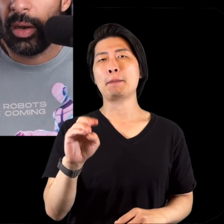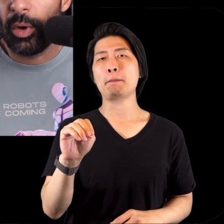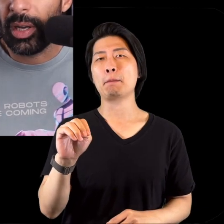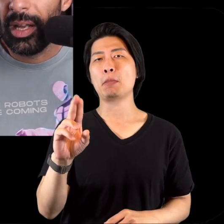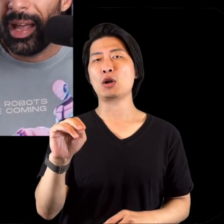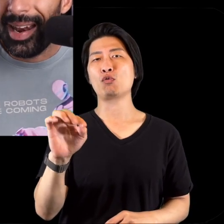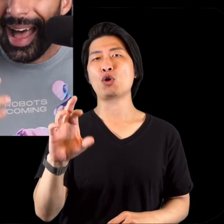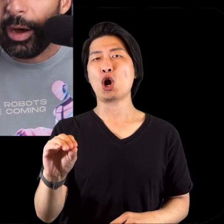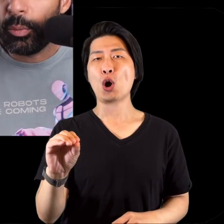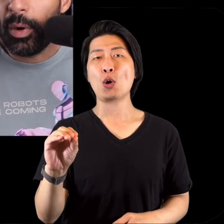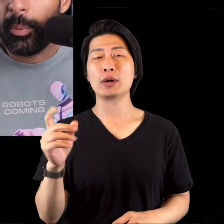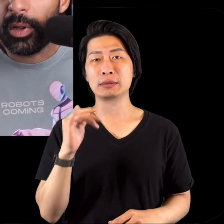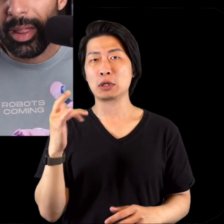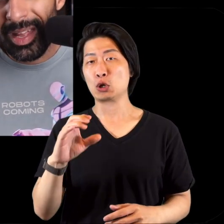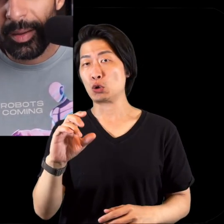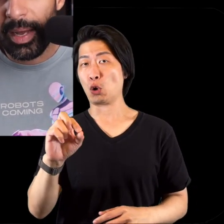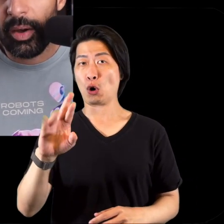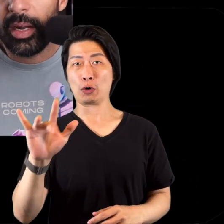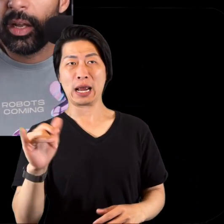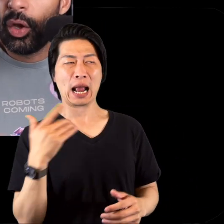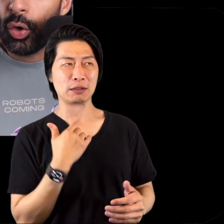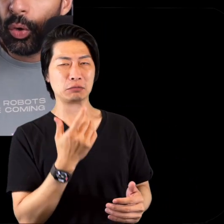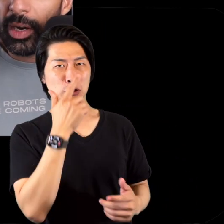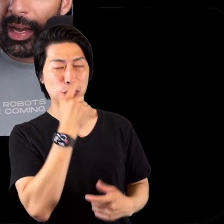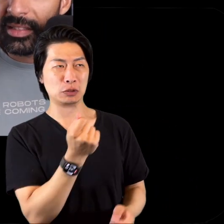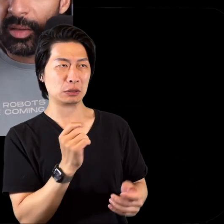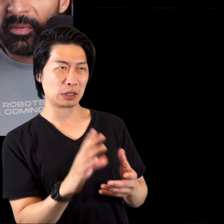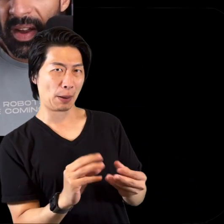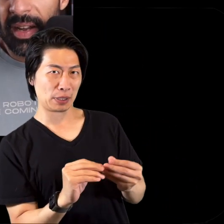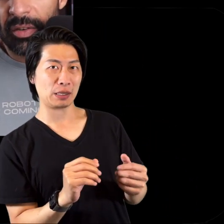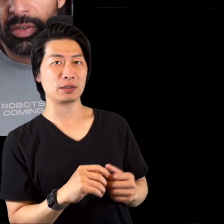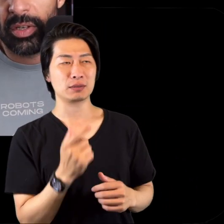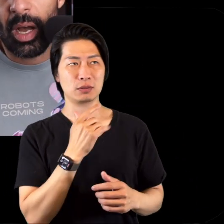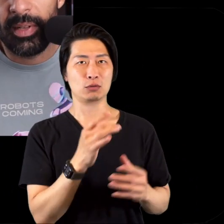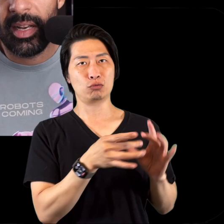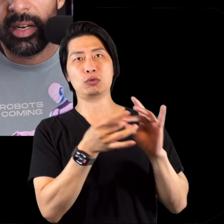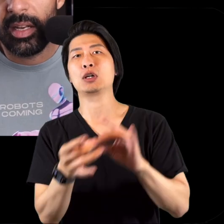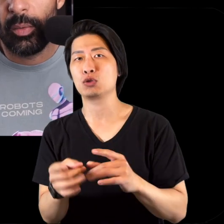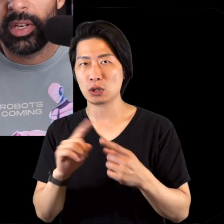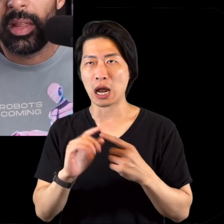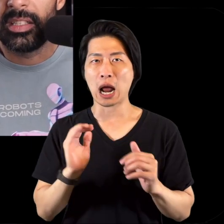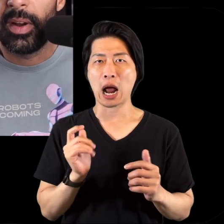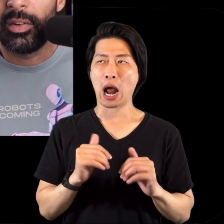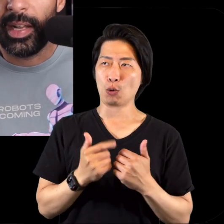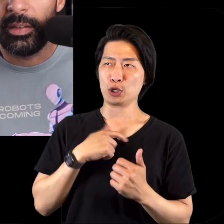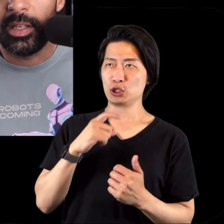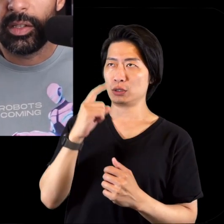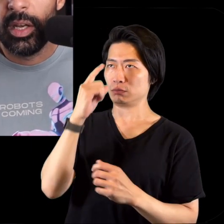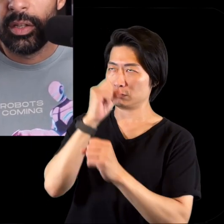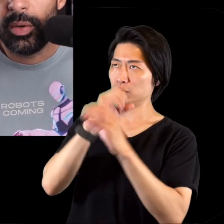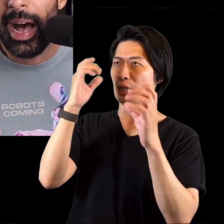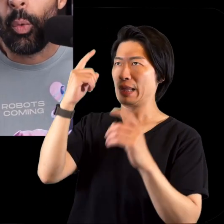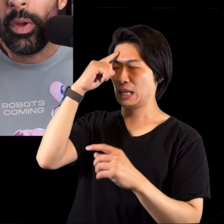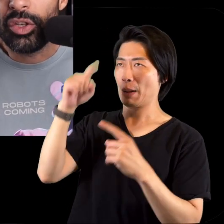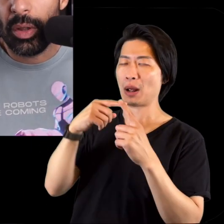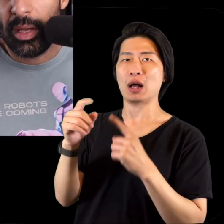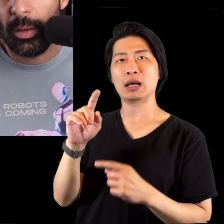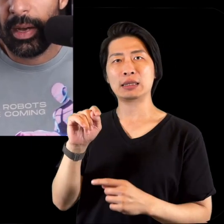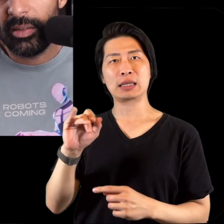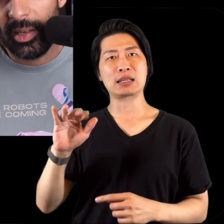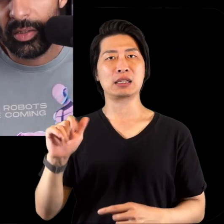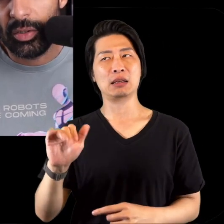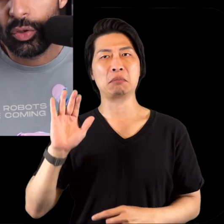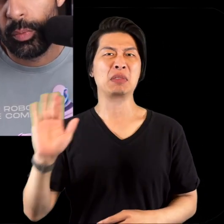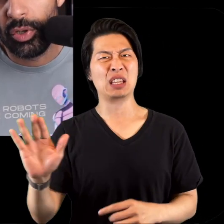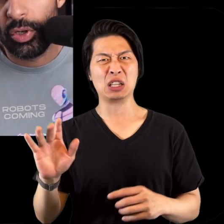supercharger network and how to properly think about it. Corey has some very interesting commentary here, which I think is very relevant to how we should think